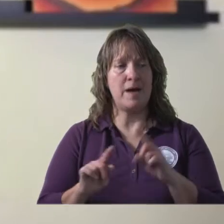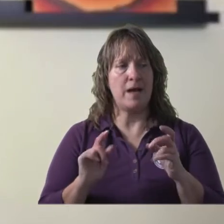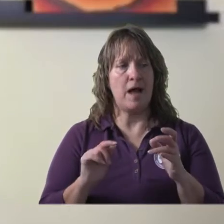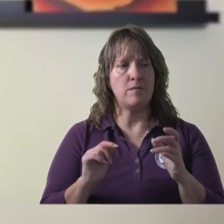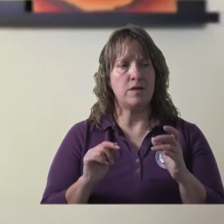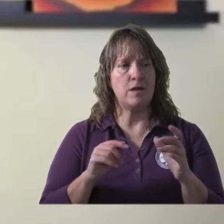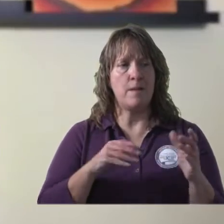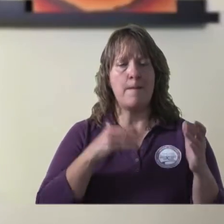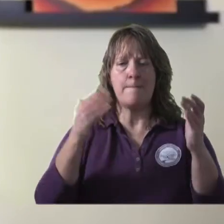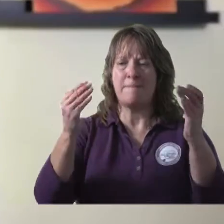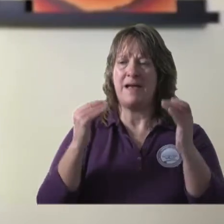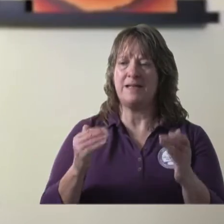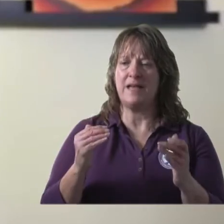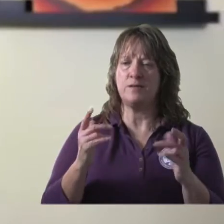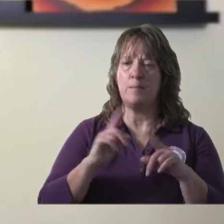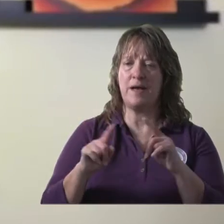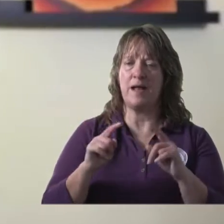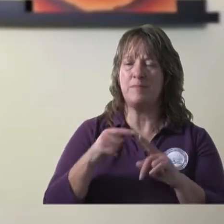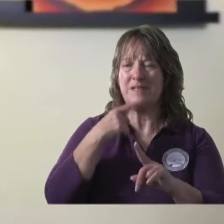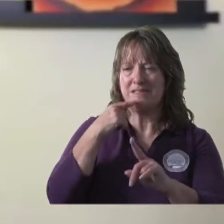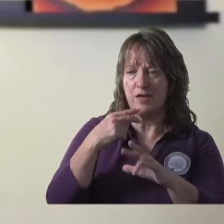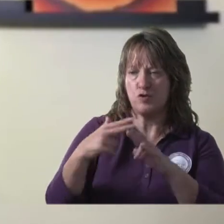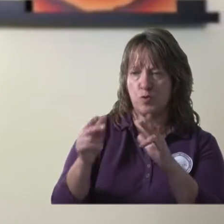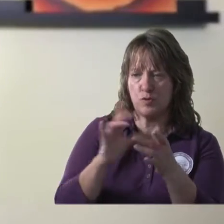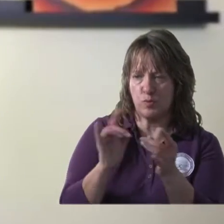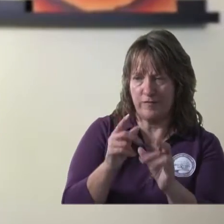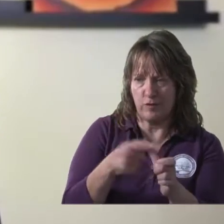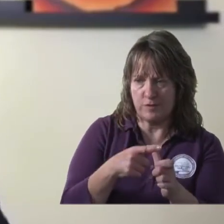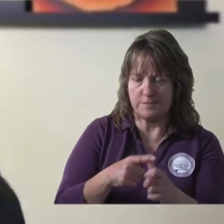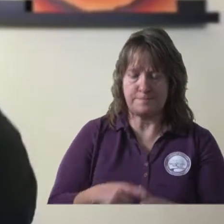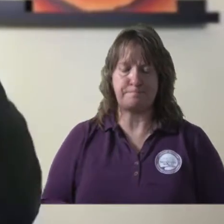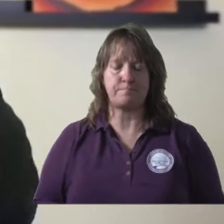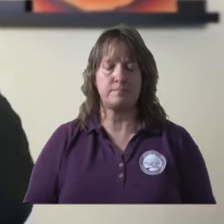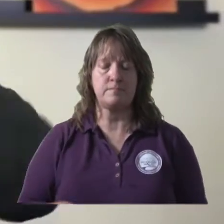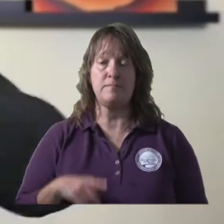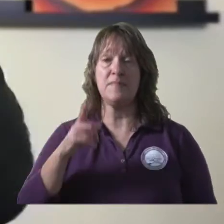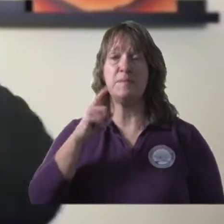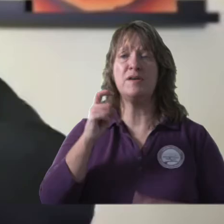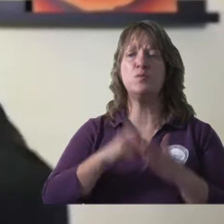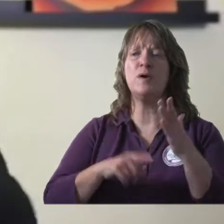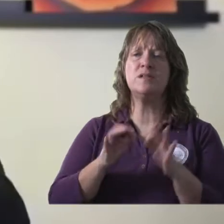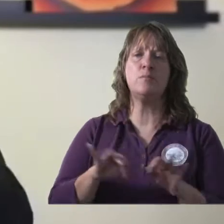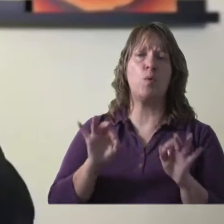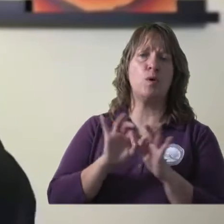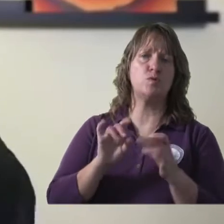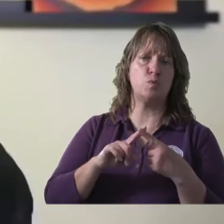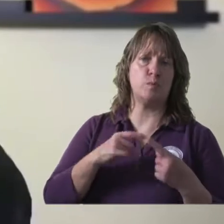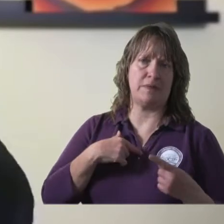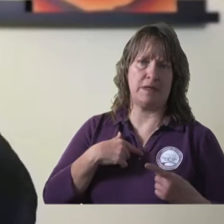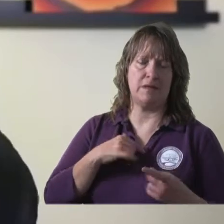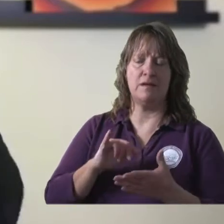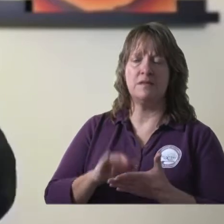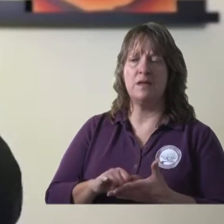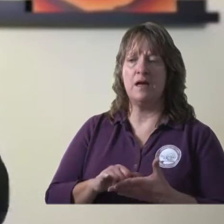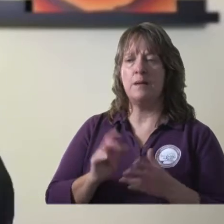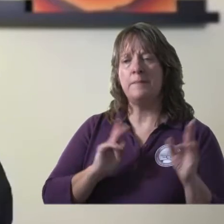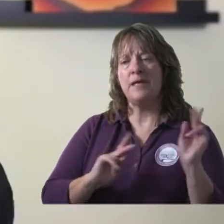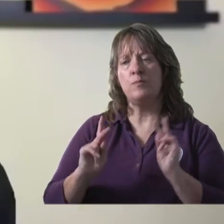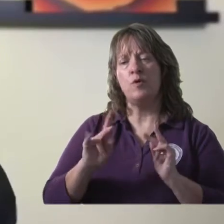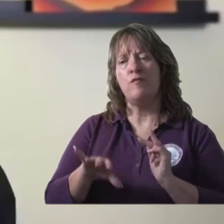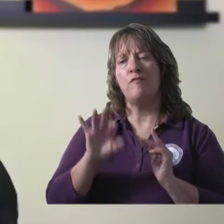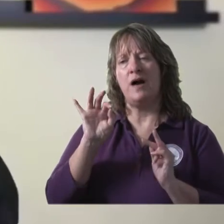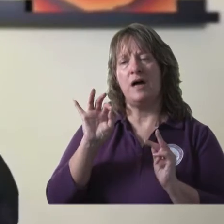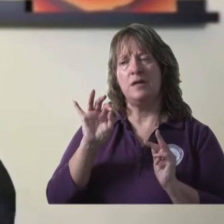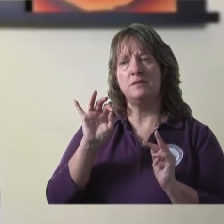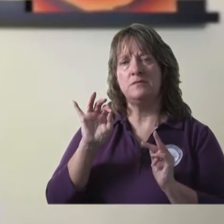move into my next poem, but I'm going to preface it with a small story. Because what's important to me is that people